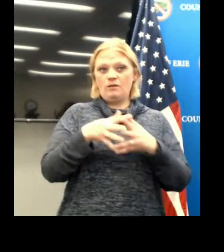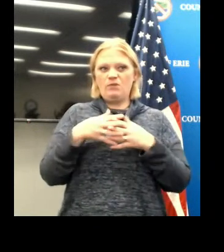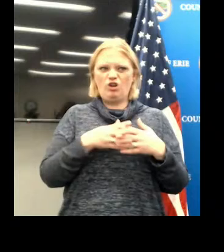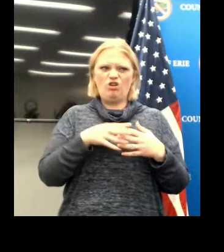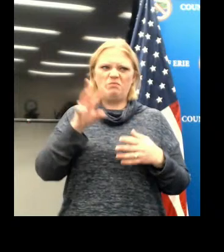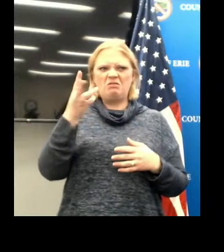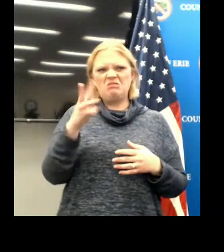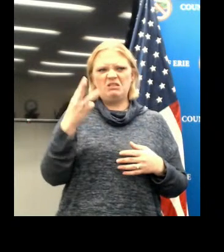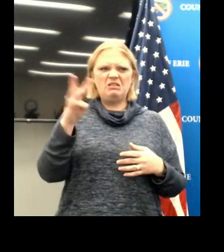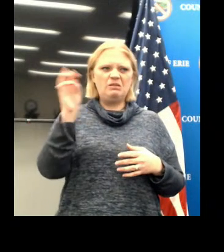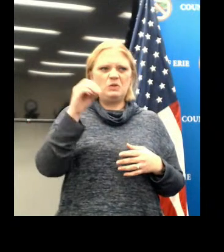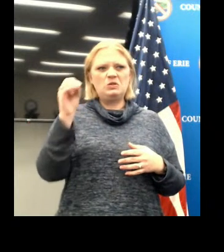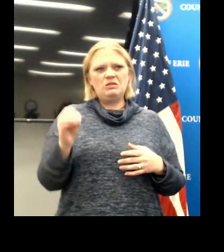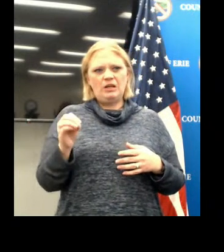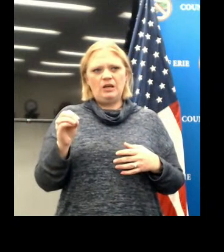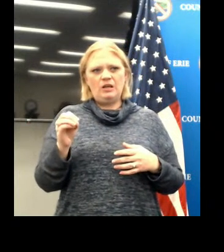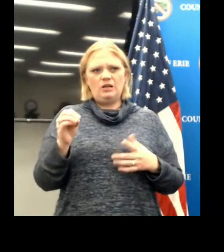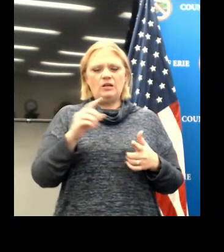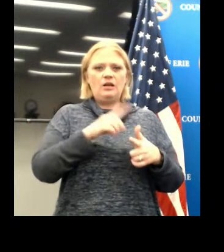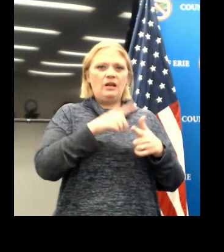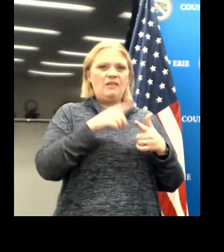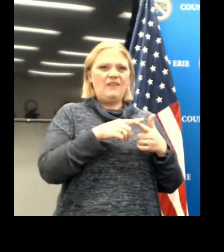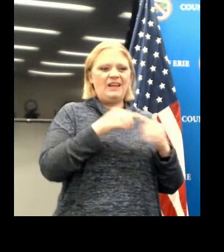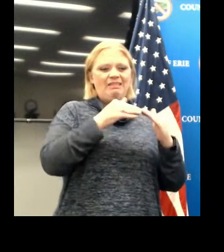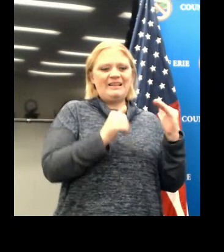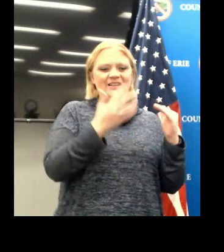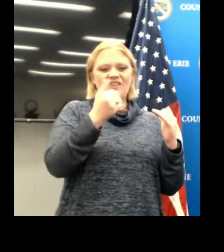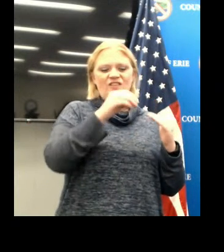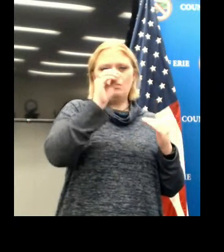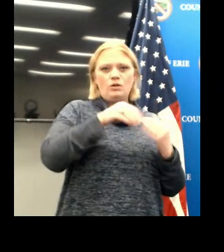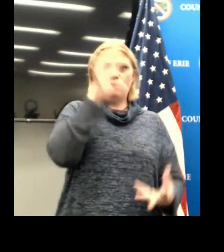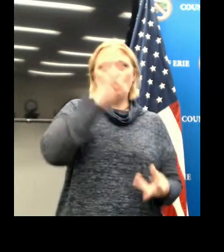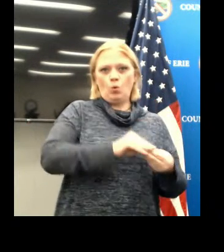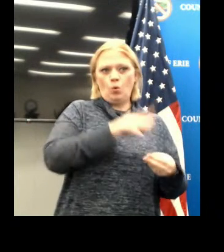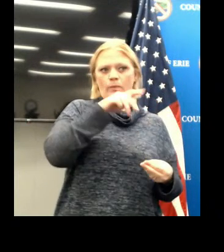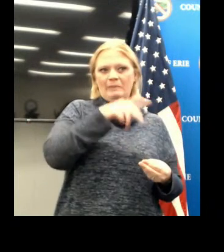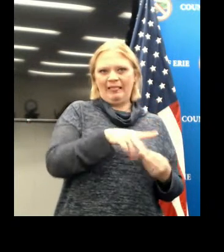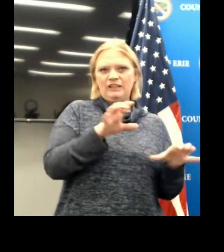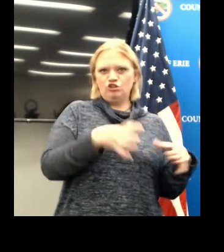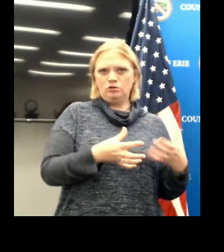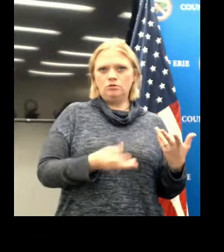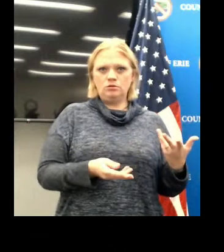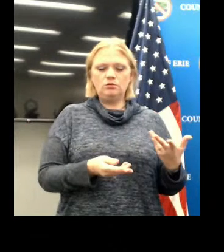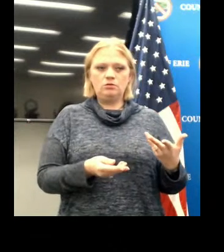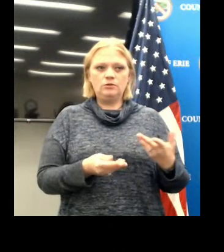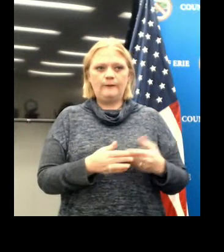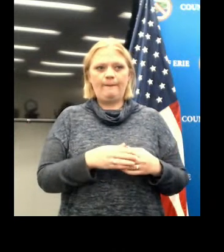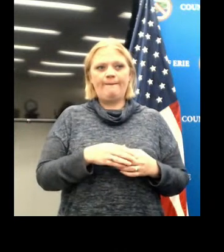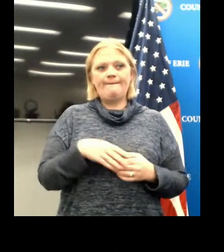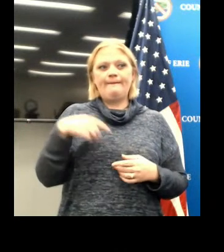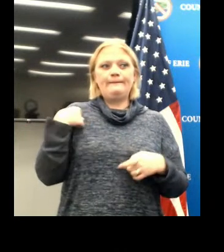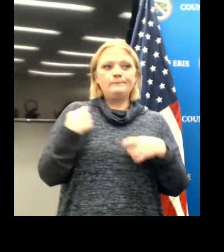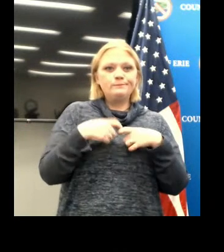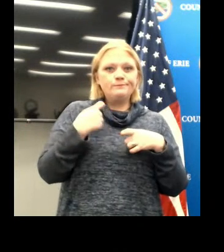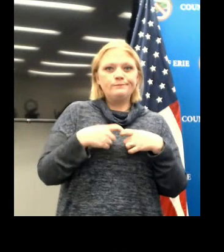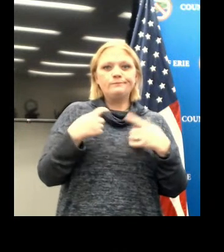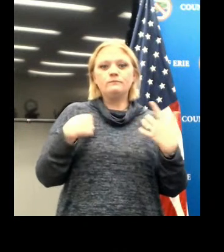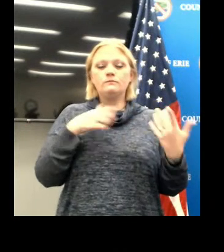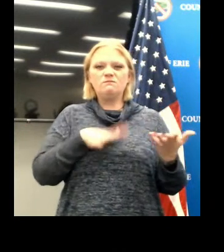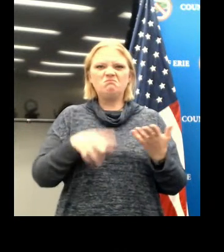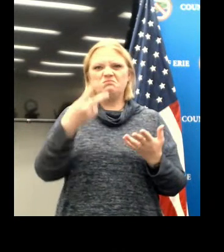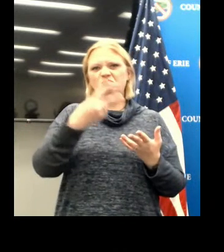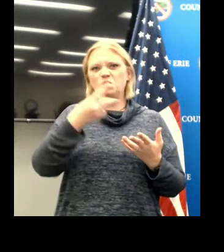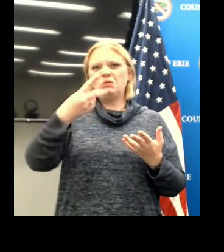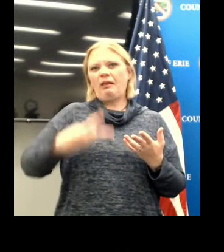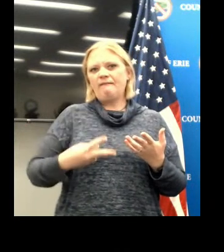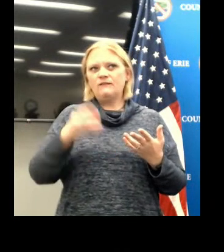about 16%. They make up a little less than 15% of the population of Erie. Hispanic Latino, it's only about